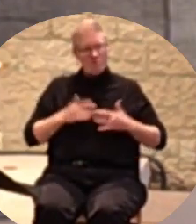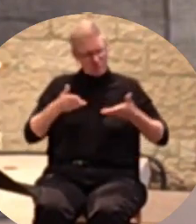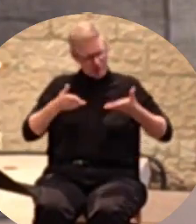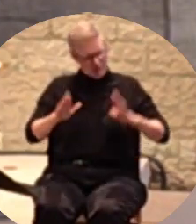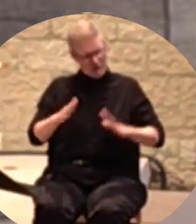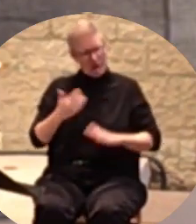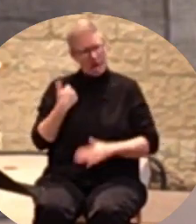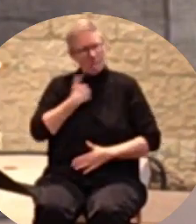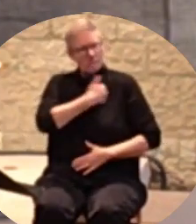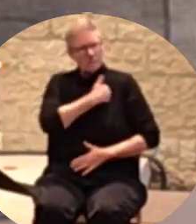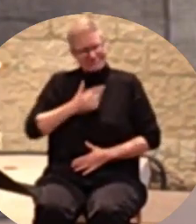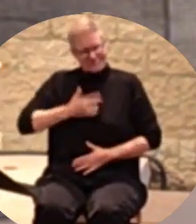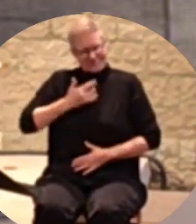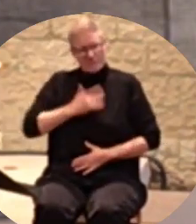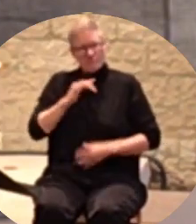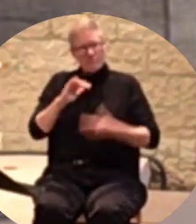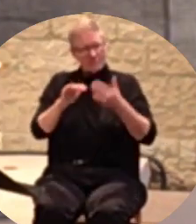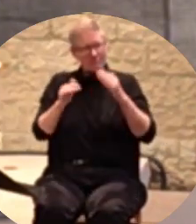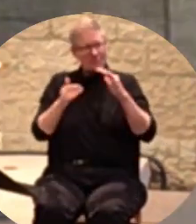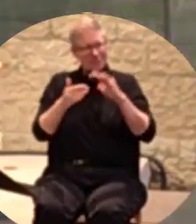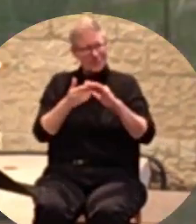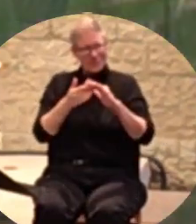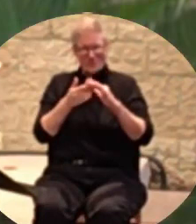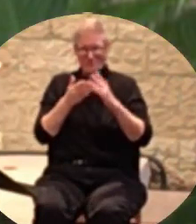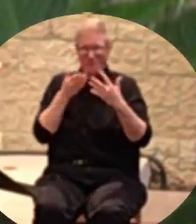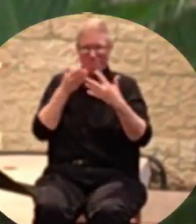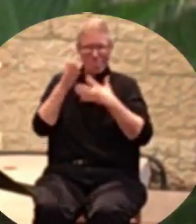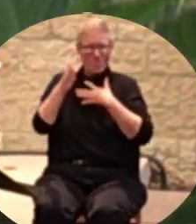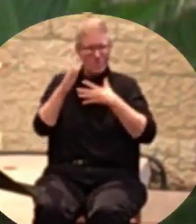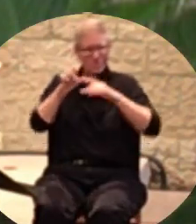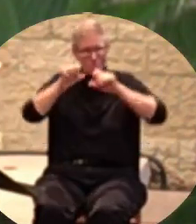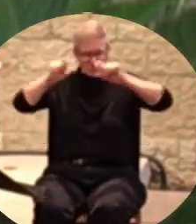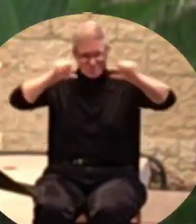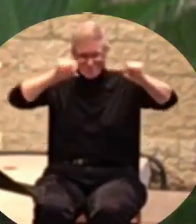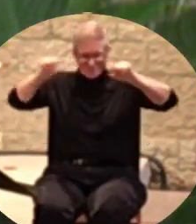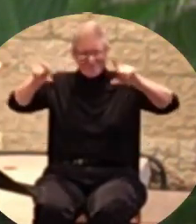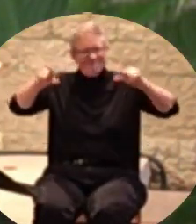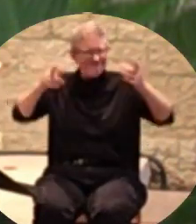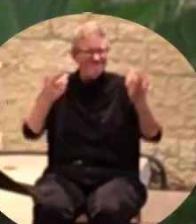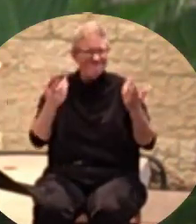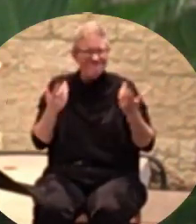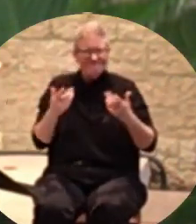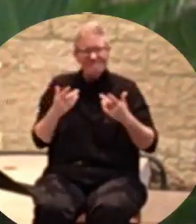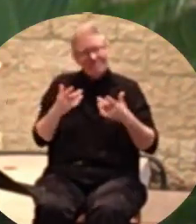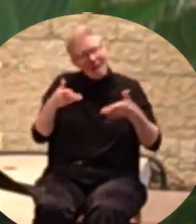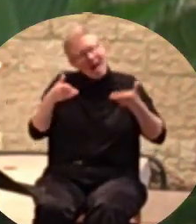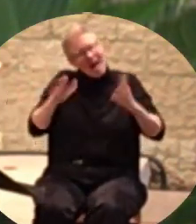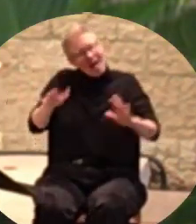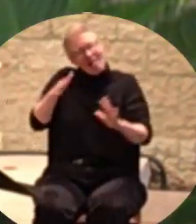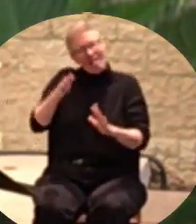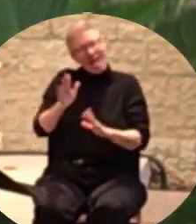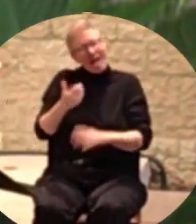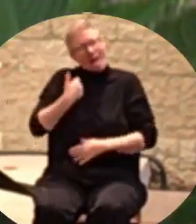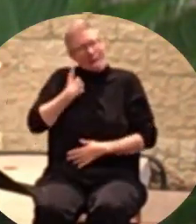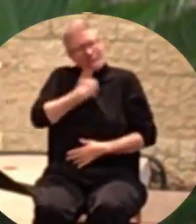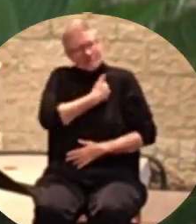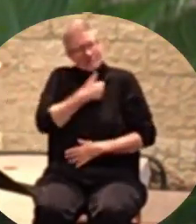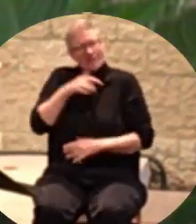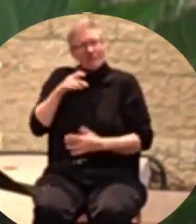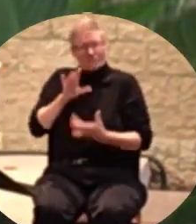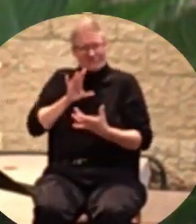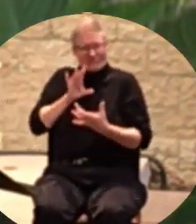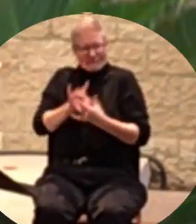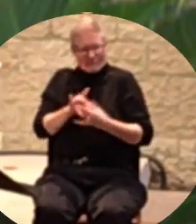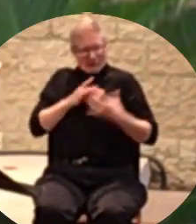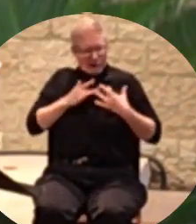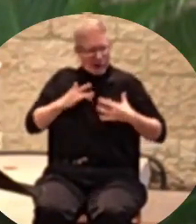feel community even through the airwaves. Allow ourselves to touch heart to heart in this time